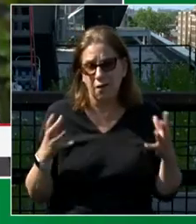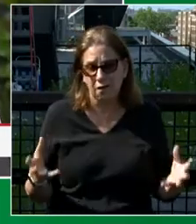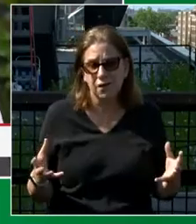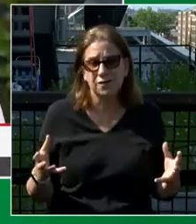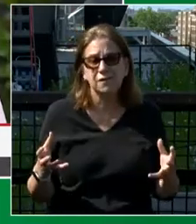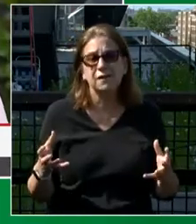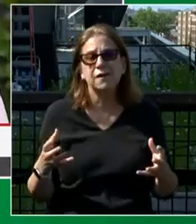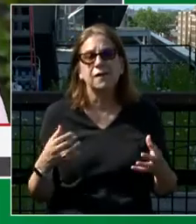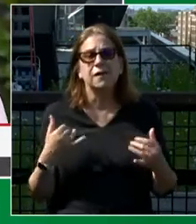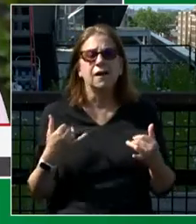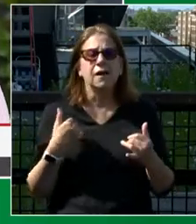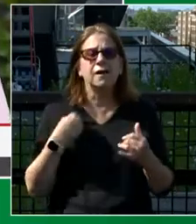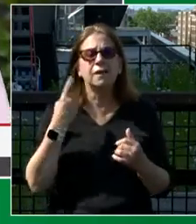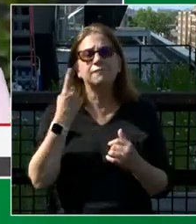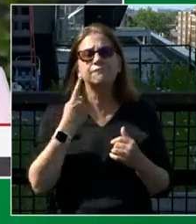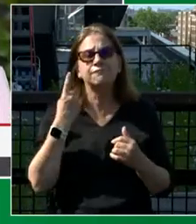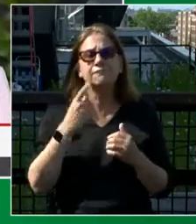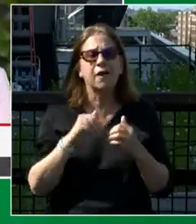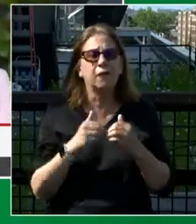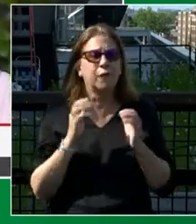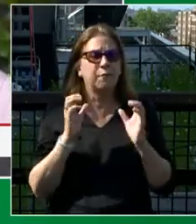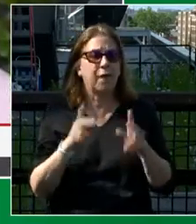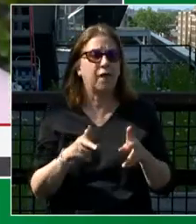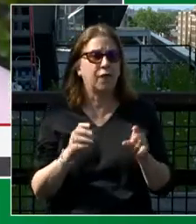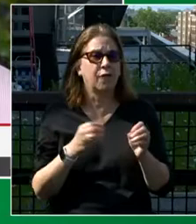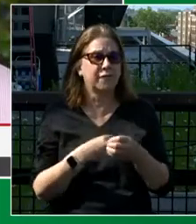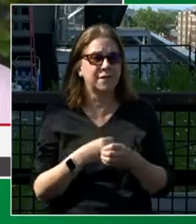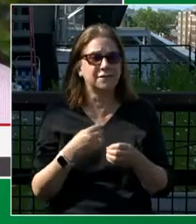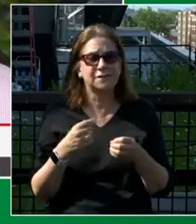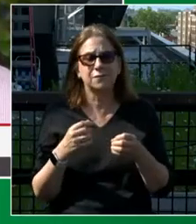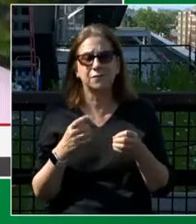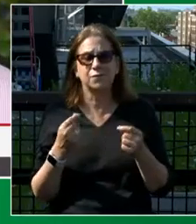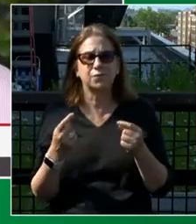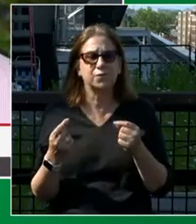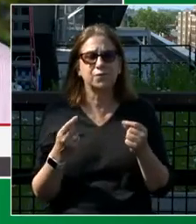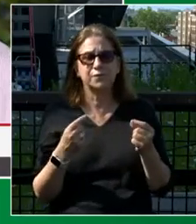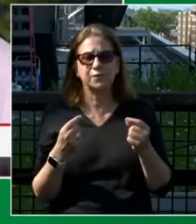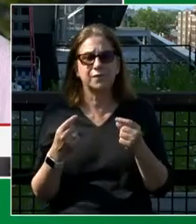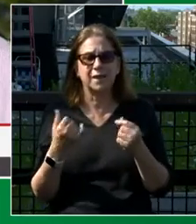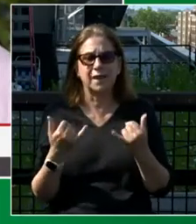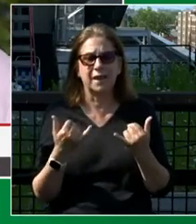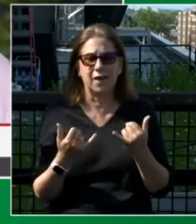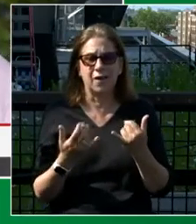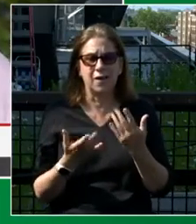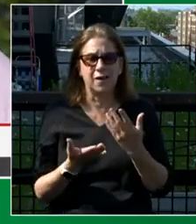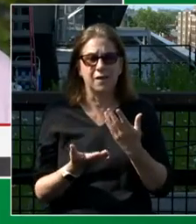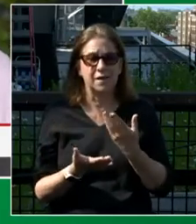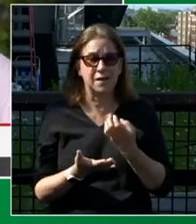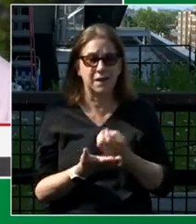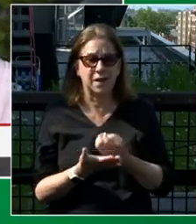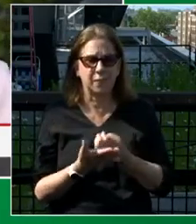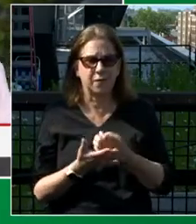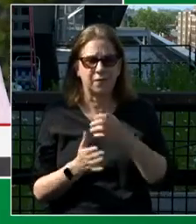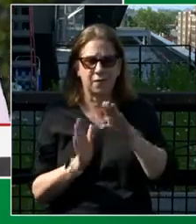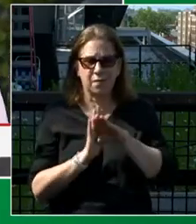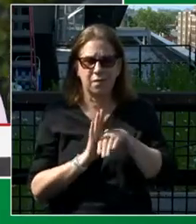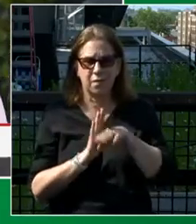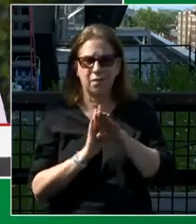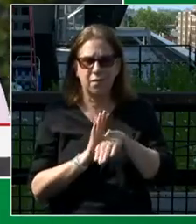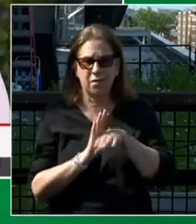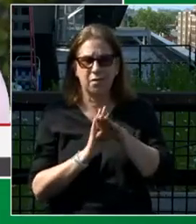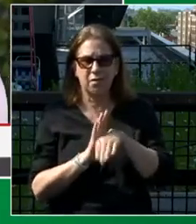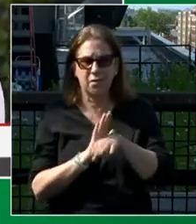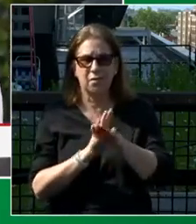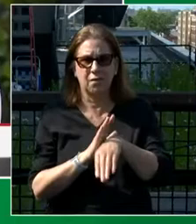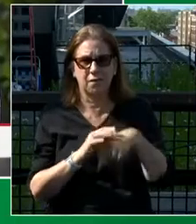important that economic uncertainty that has prevailed for us for about 15 months,